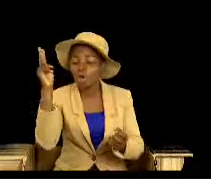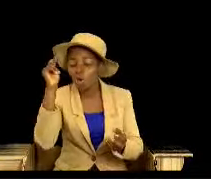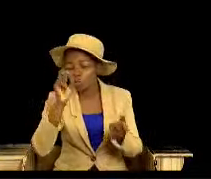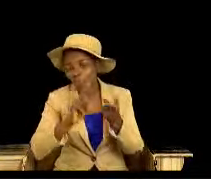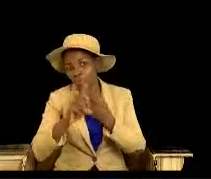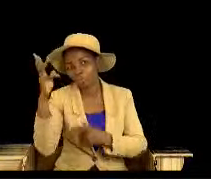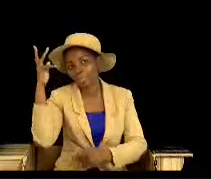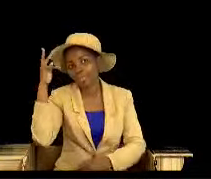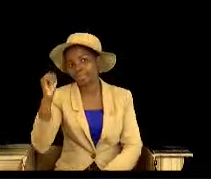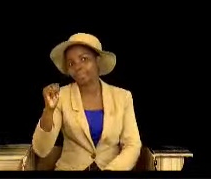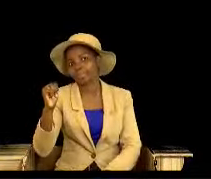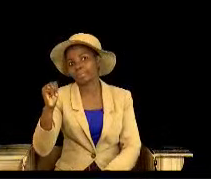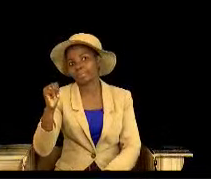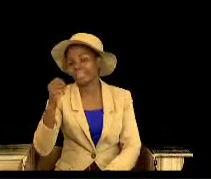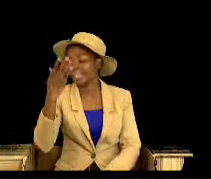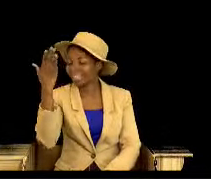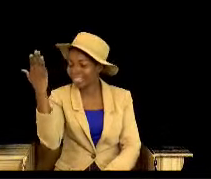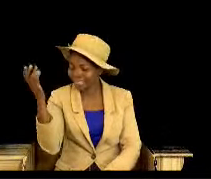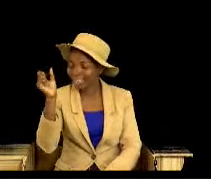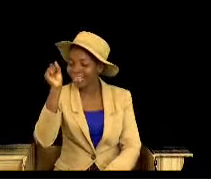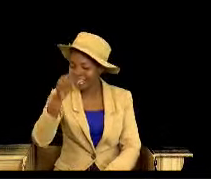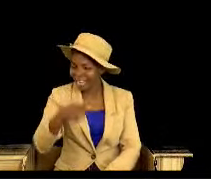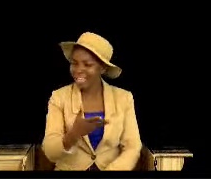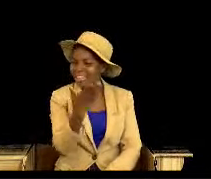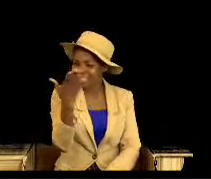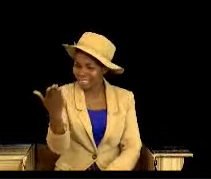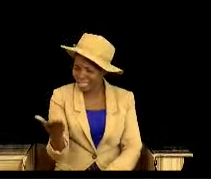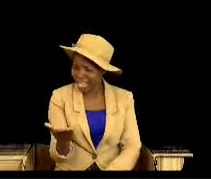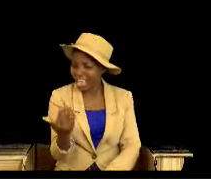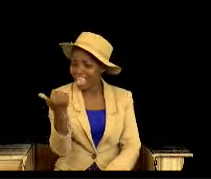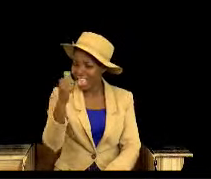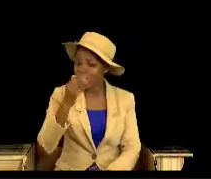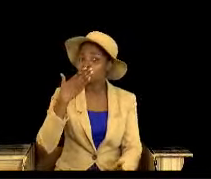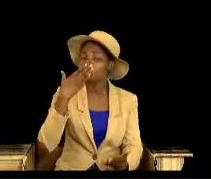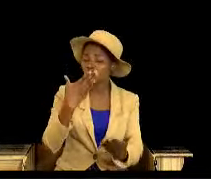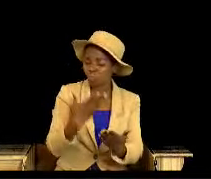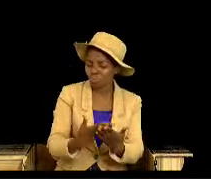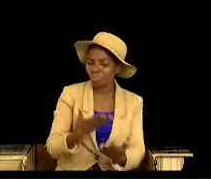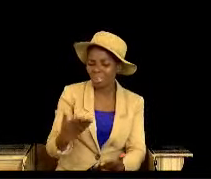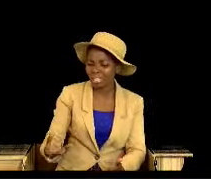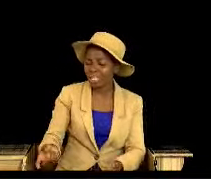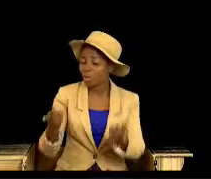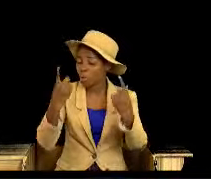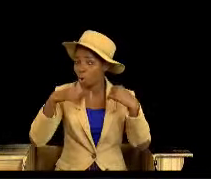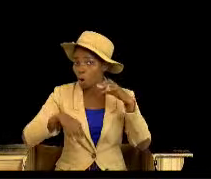him can there any good thing come out of